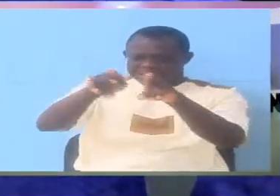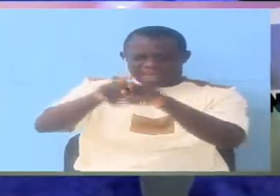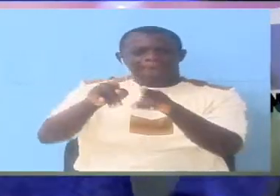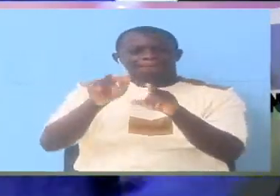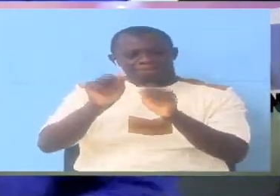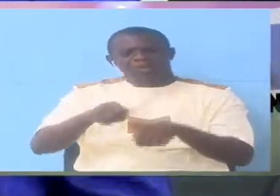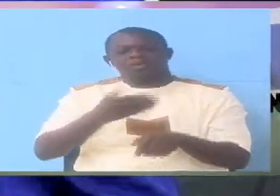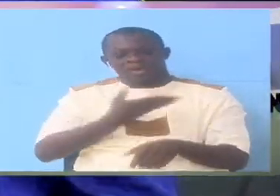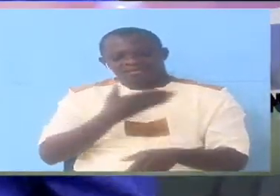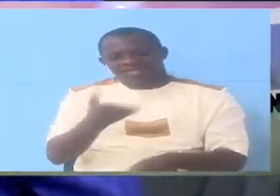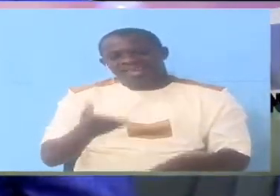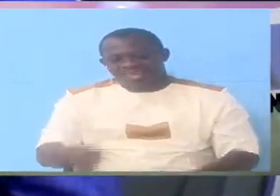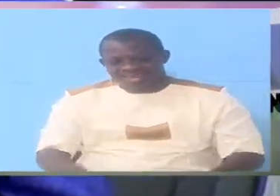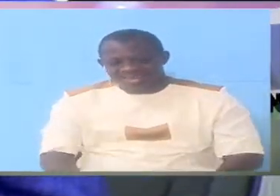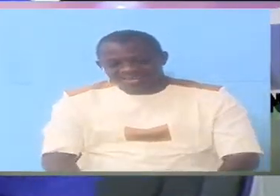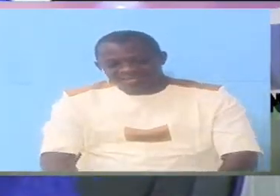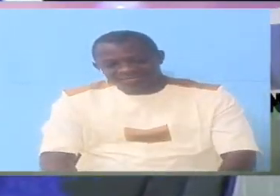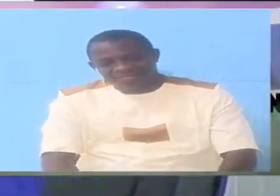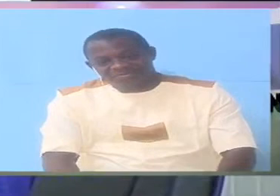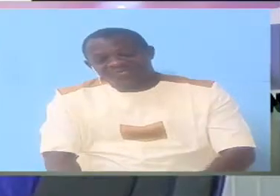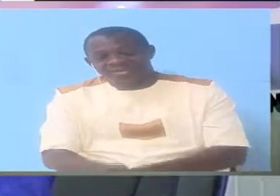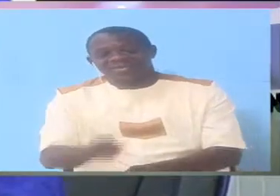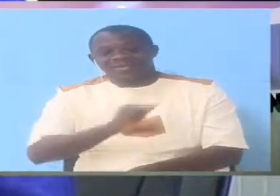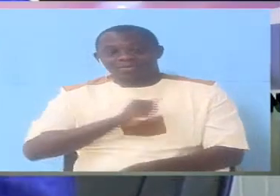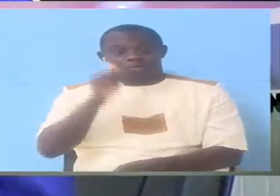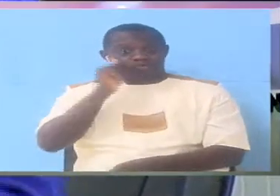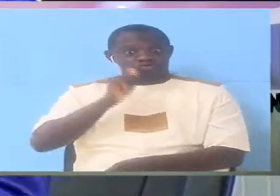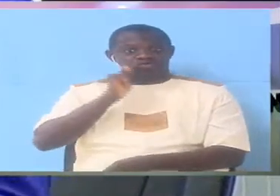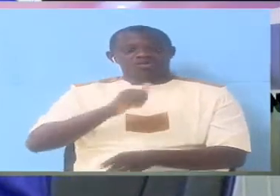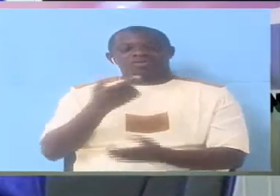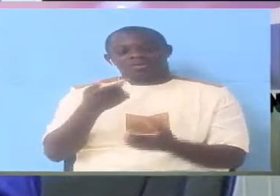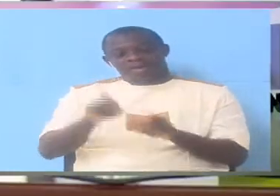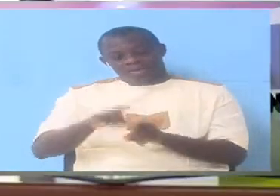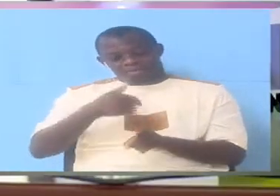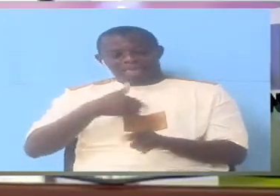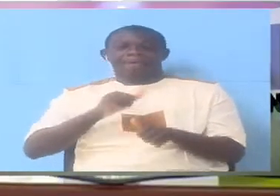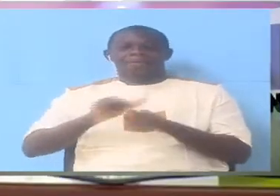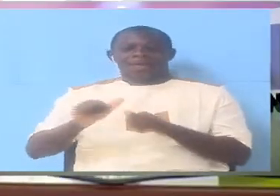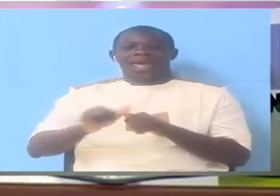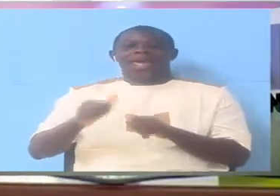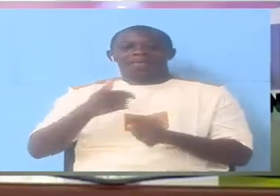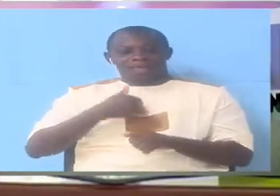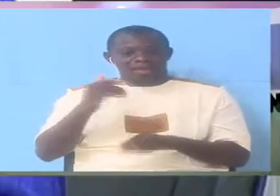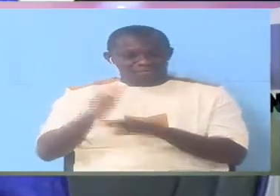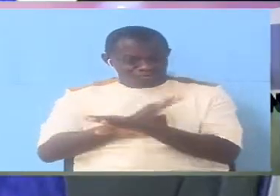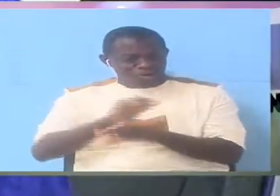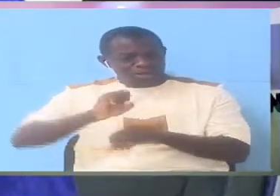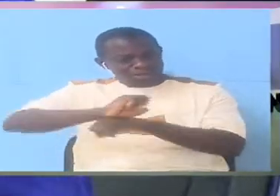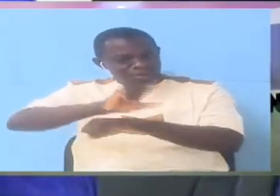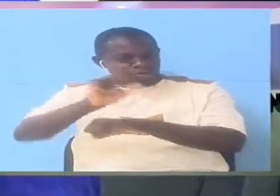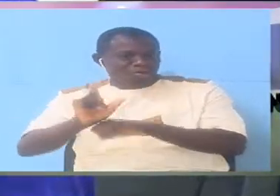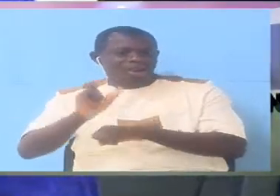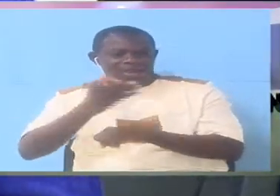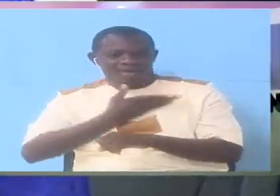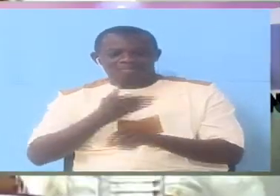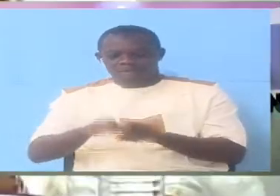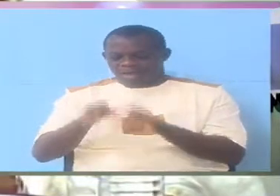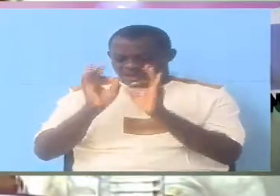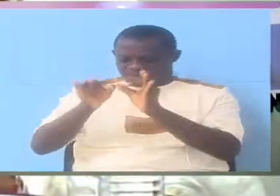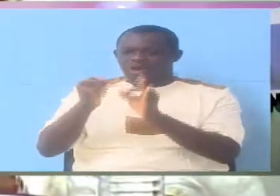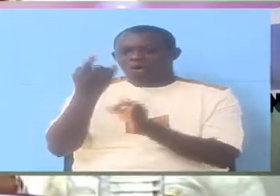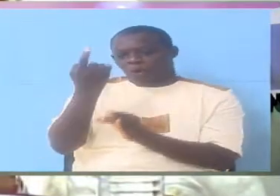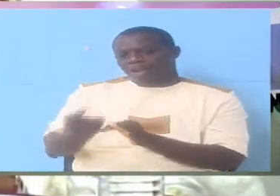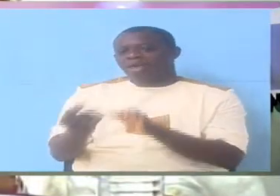chair. The time is all over. At least I have been to Sierra Leone. It's offending. I'm sorry, but it's a description, I